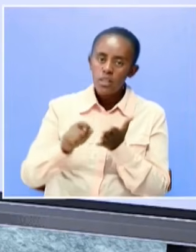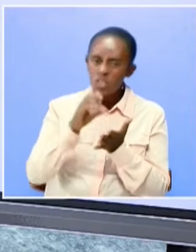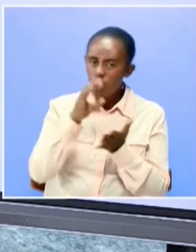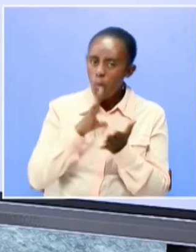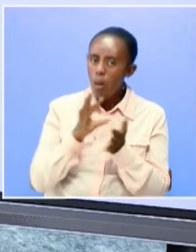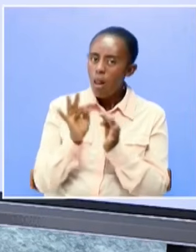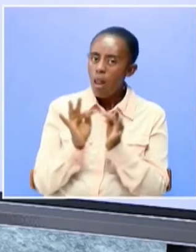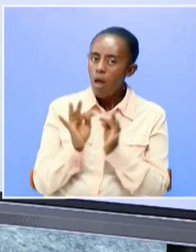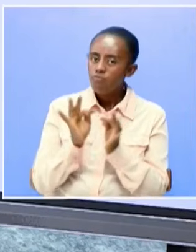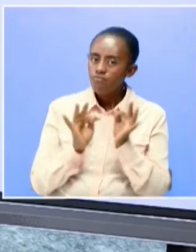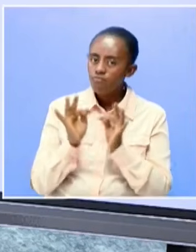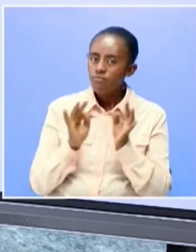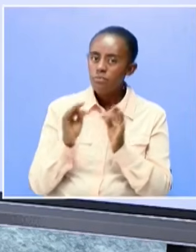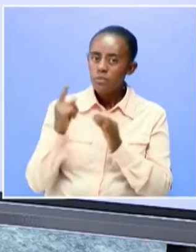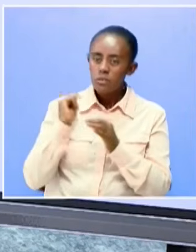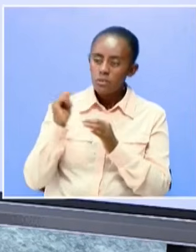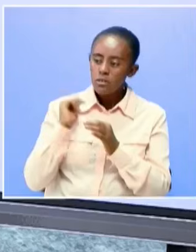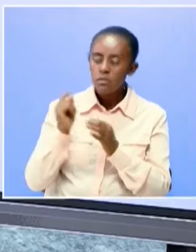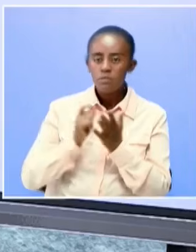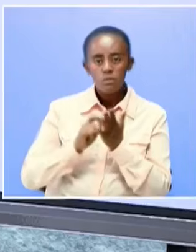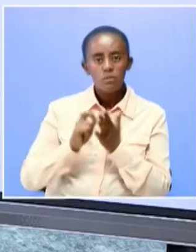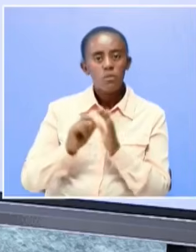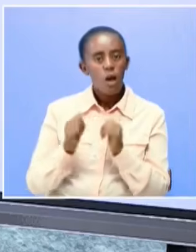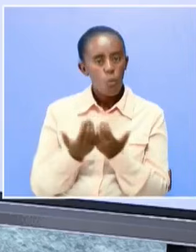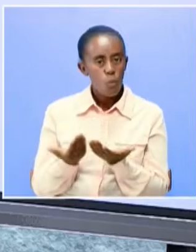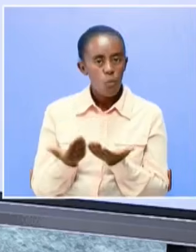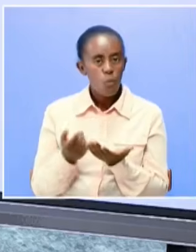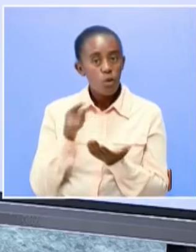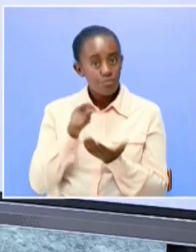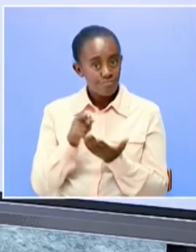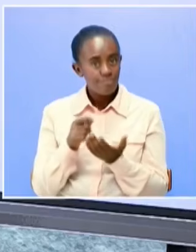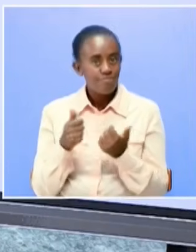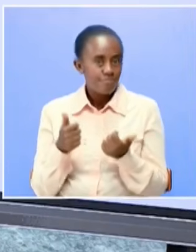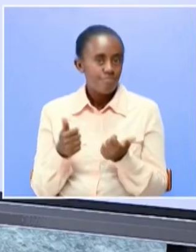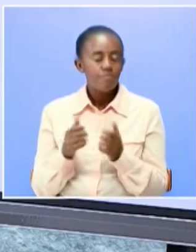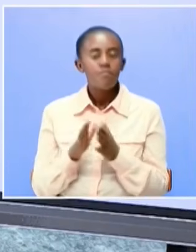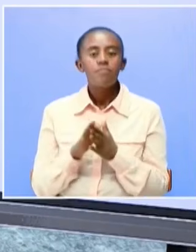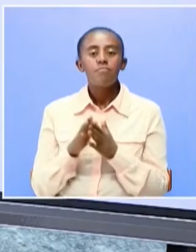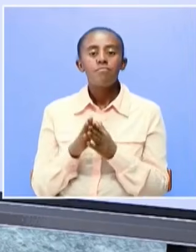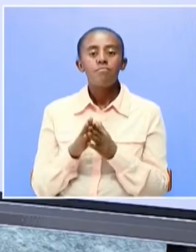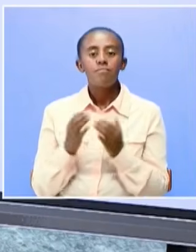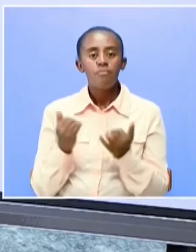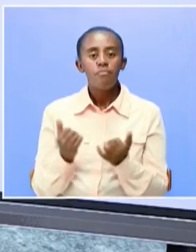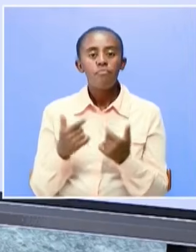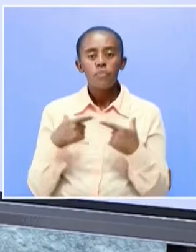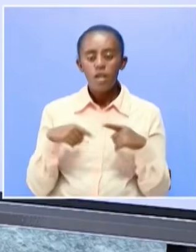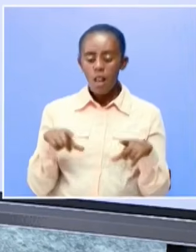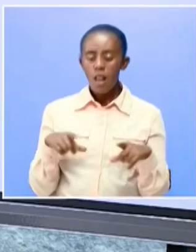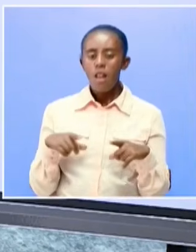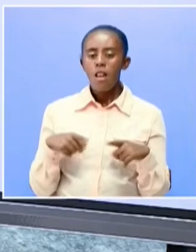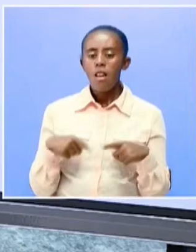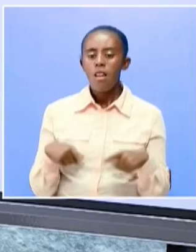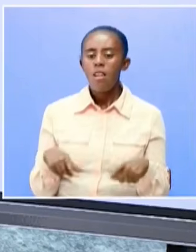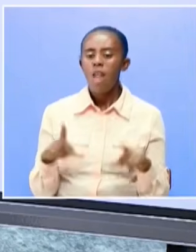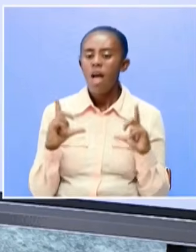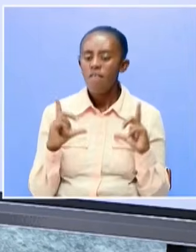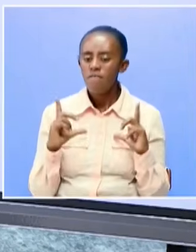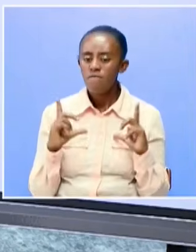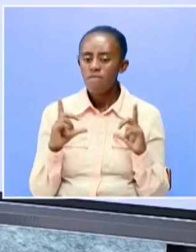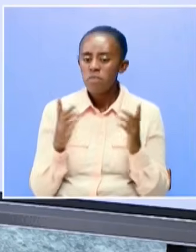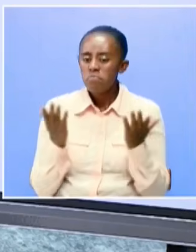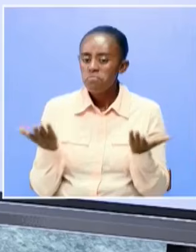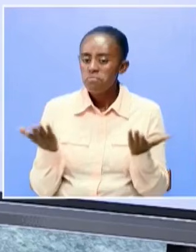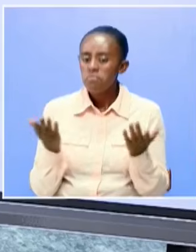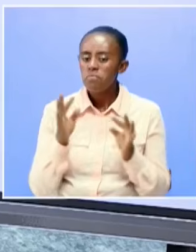history. Okay? Bravo. So, when we say talking about life history, what do we mean?